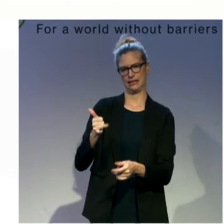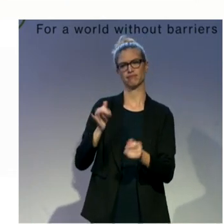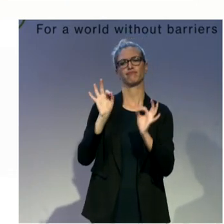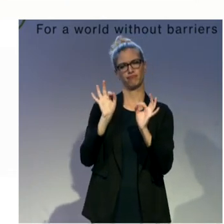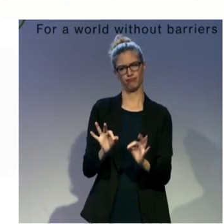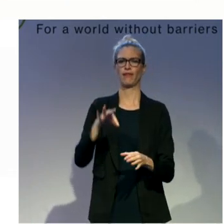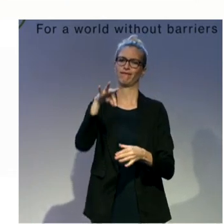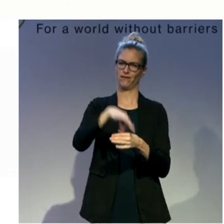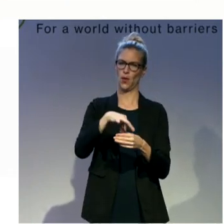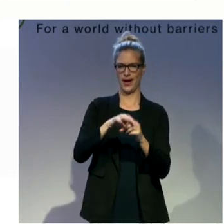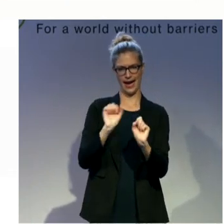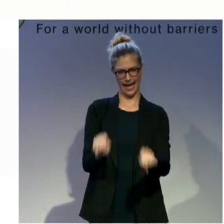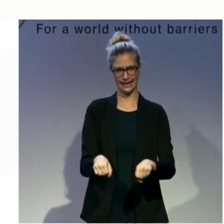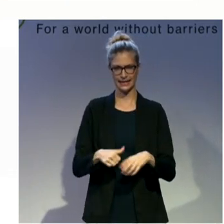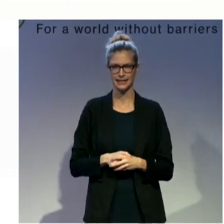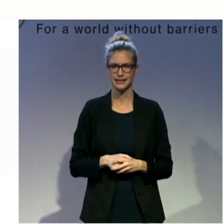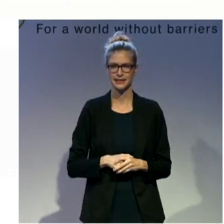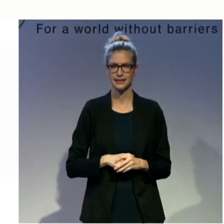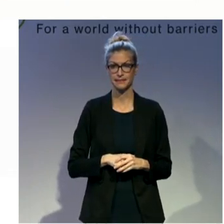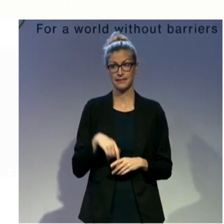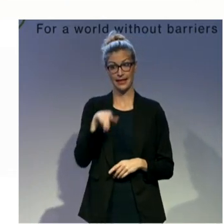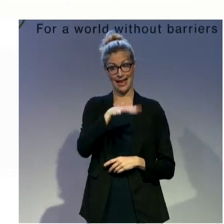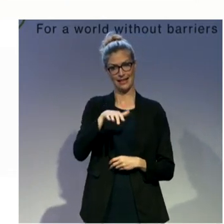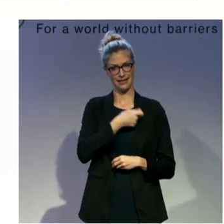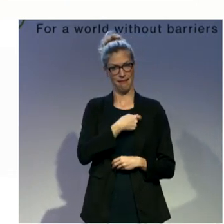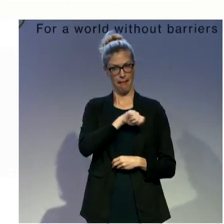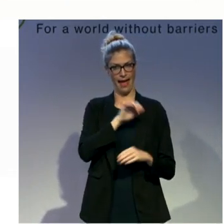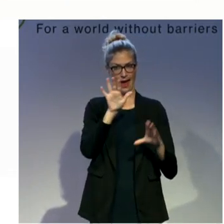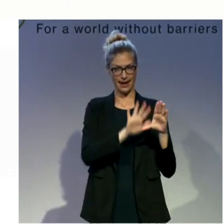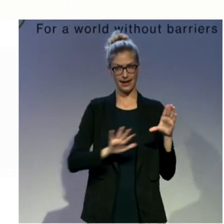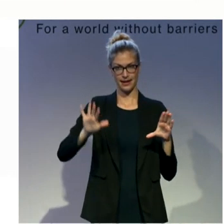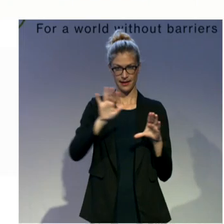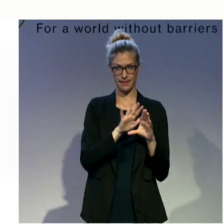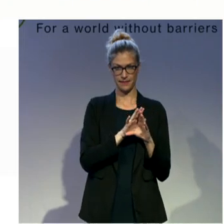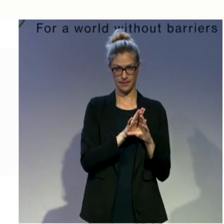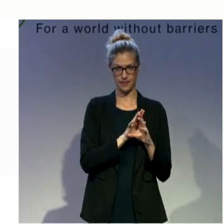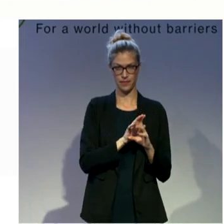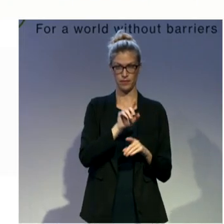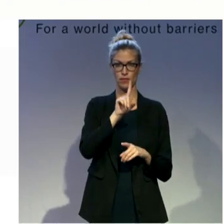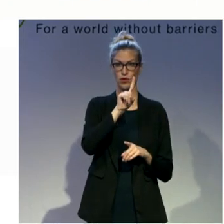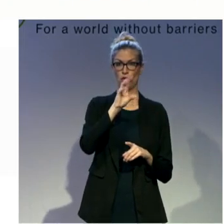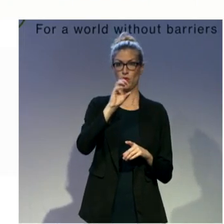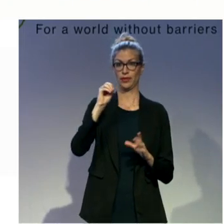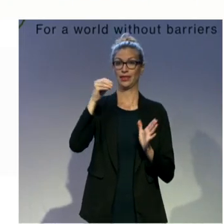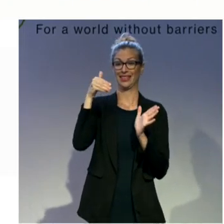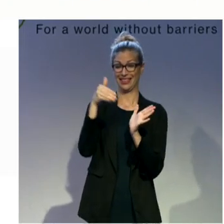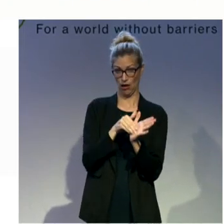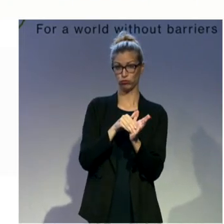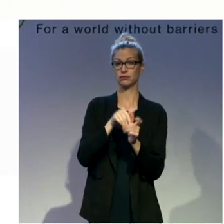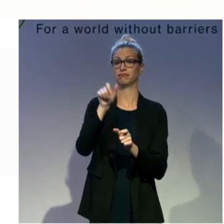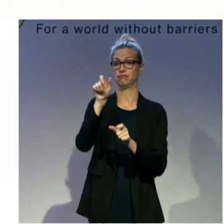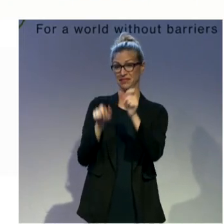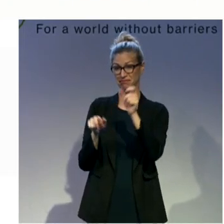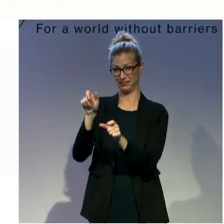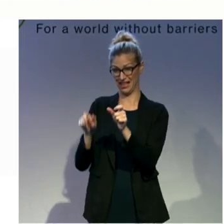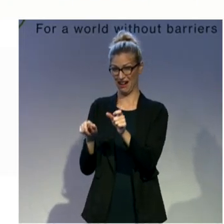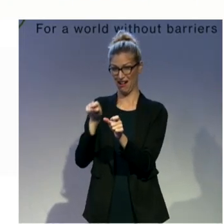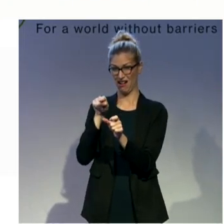In Spain, we had more than 100,000 people who denied the vote because of legal